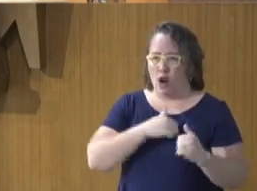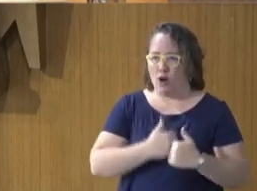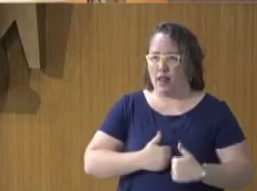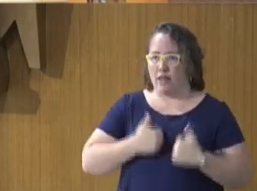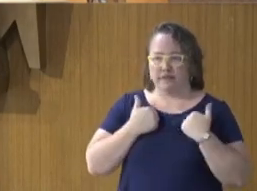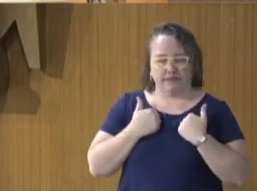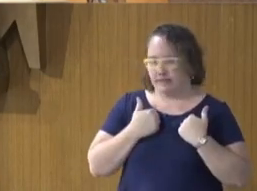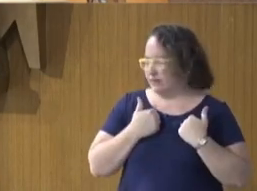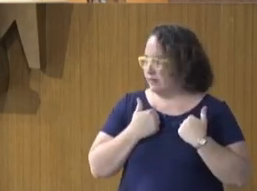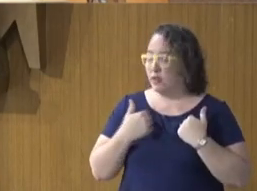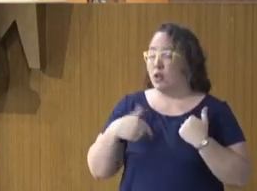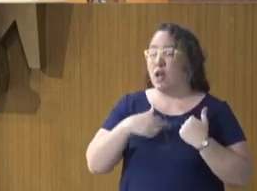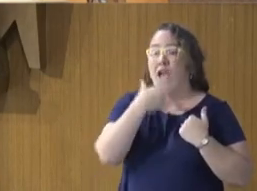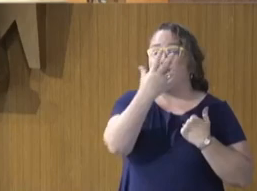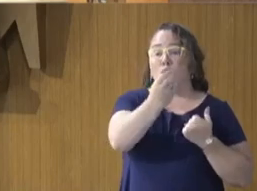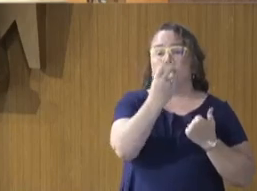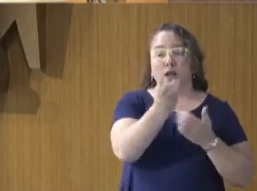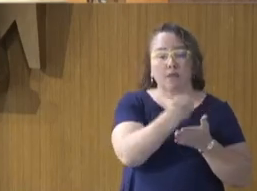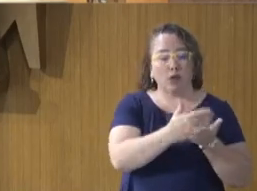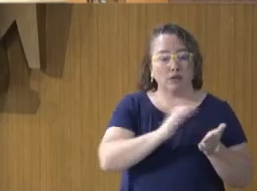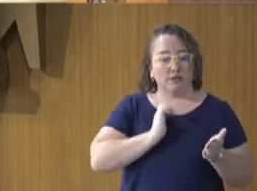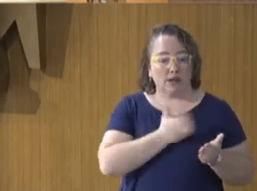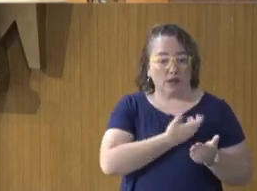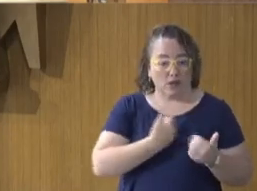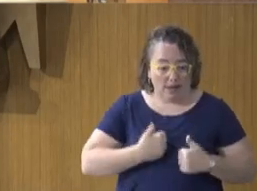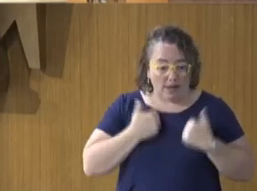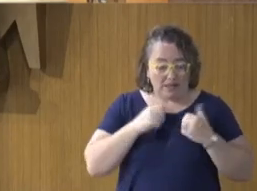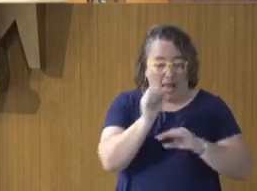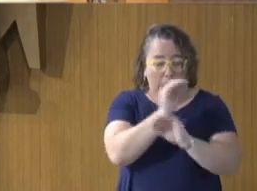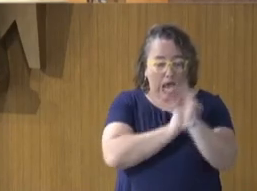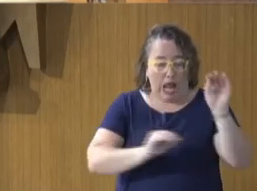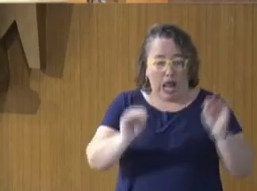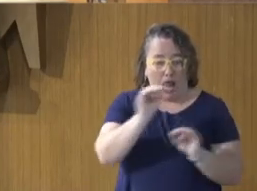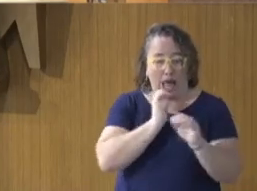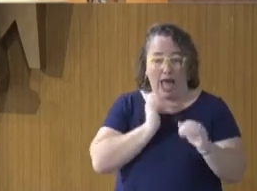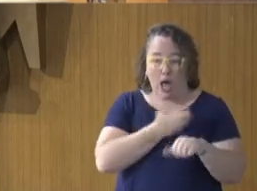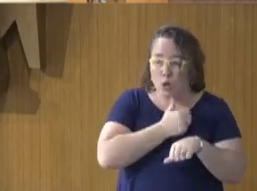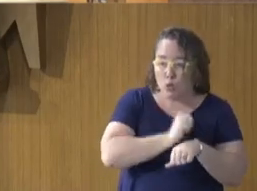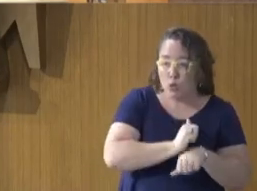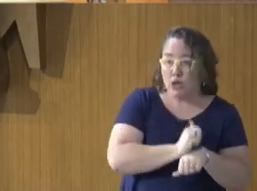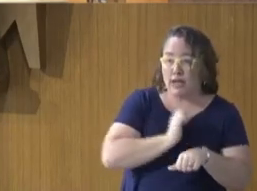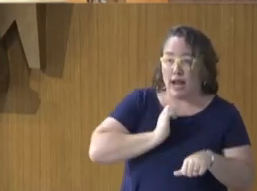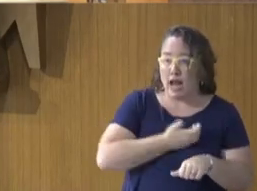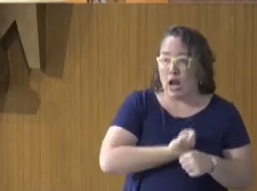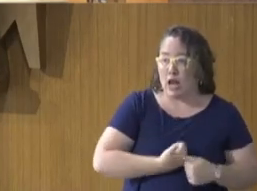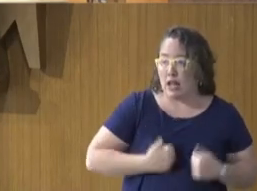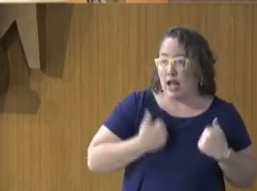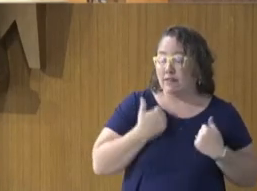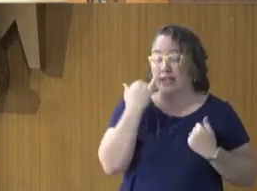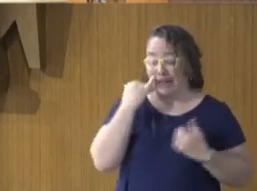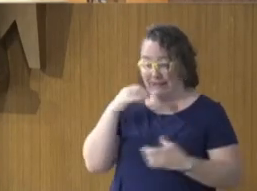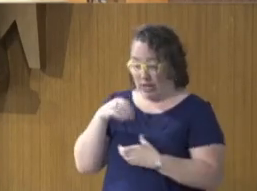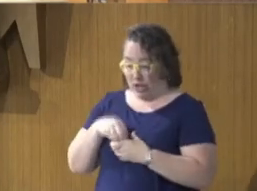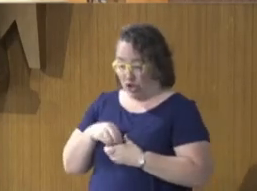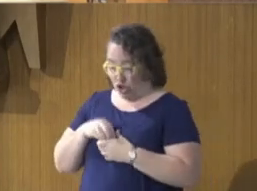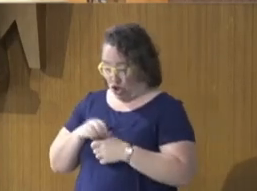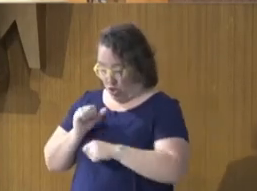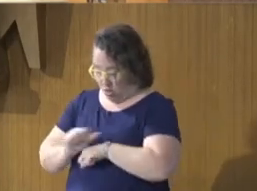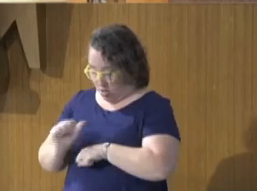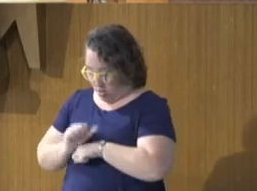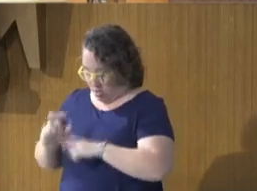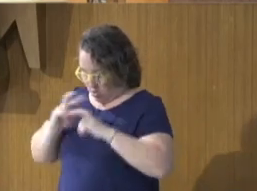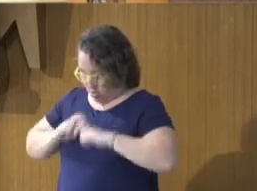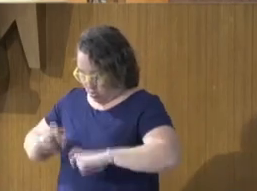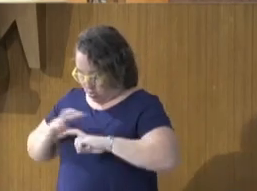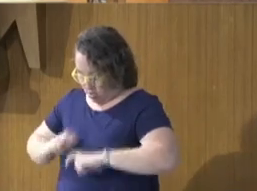change the external circumstances. We can change our environment. We can change our work. But if we aren't doing any internal work, any